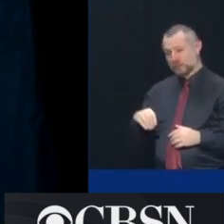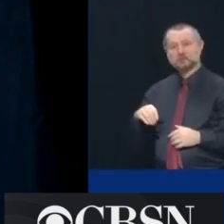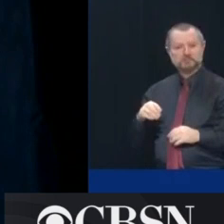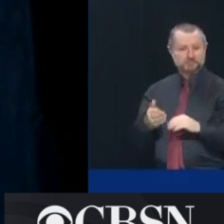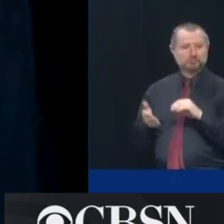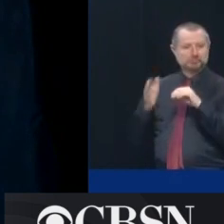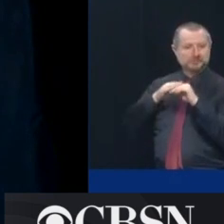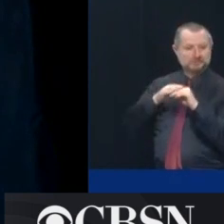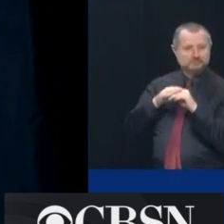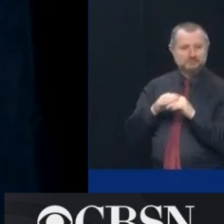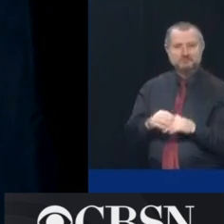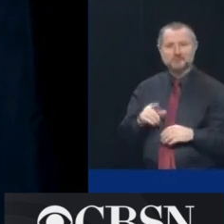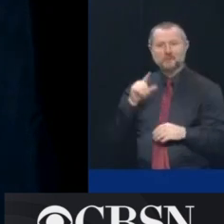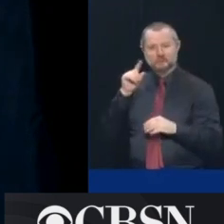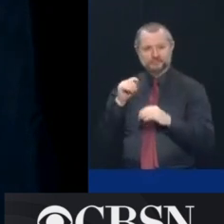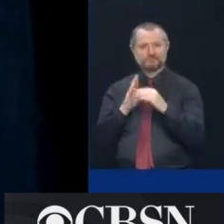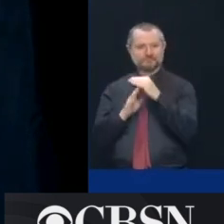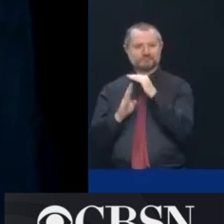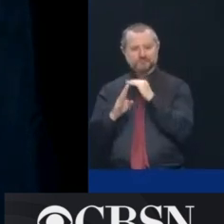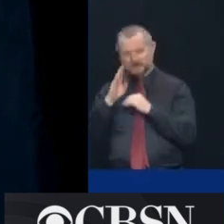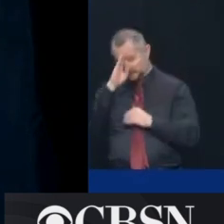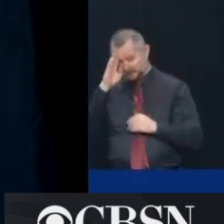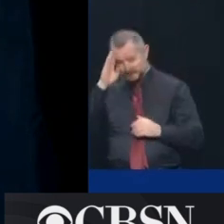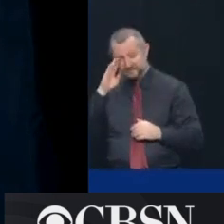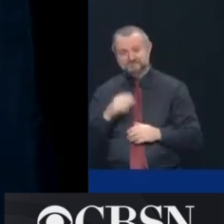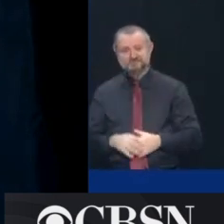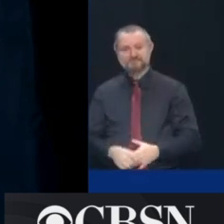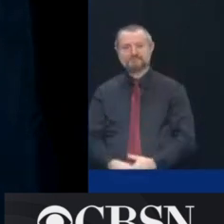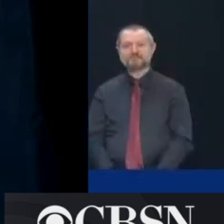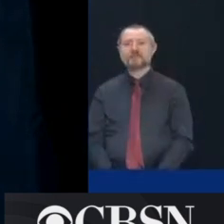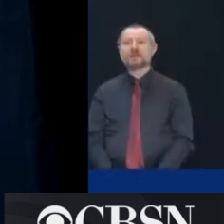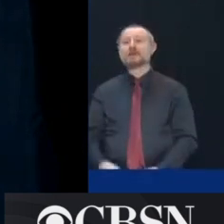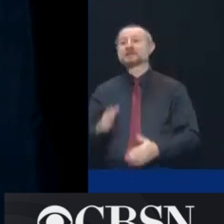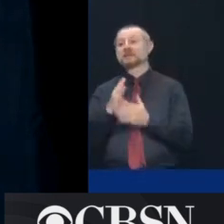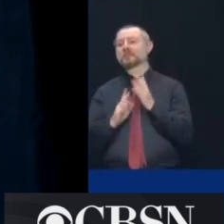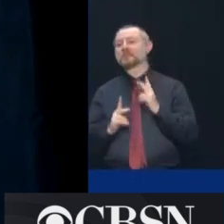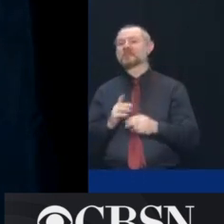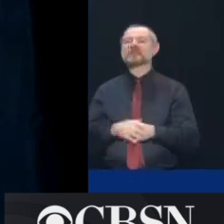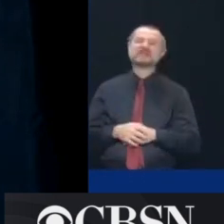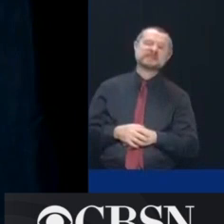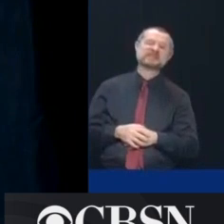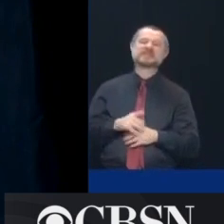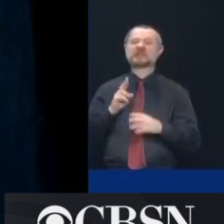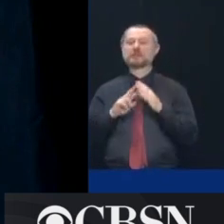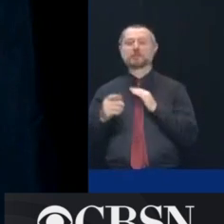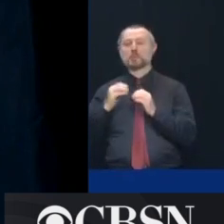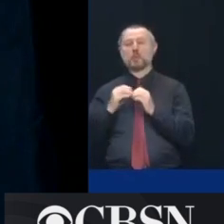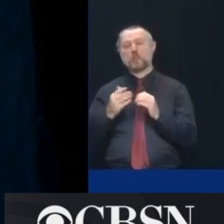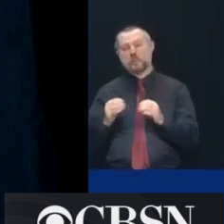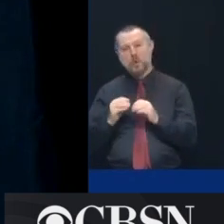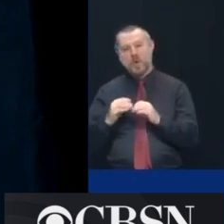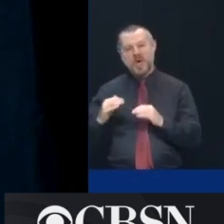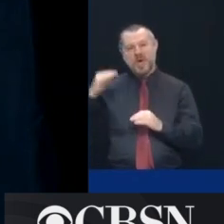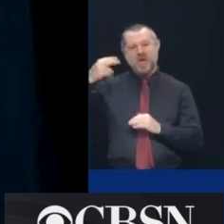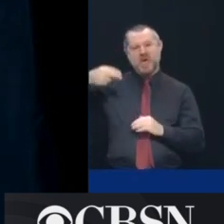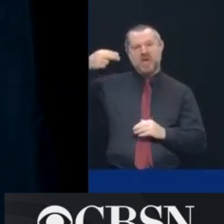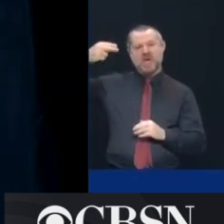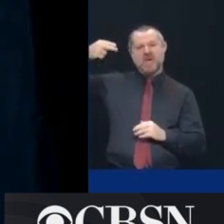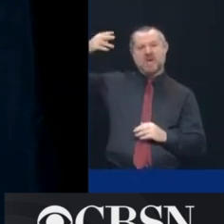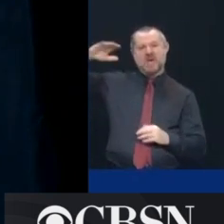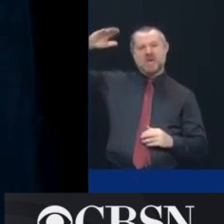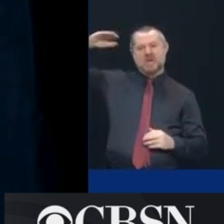the hospital season. Some people say that's low, some people say it's high.